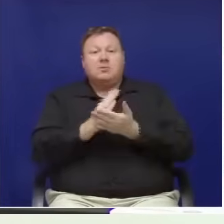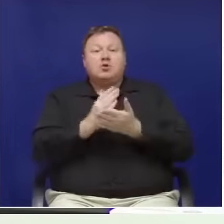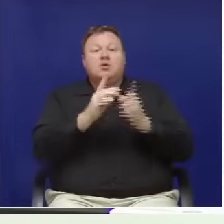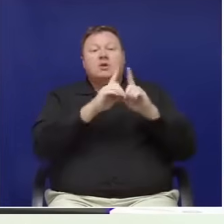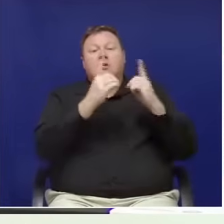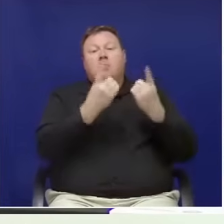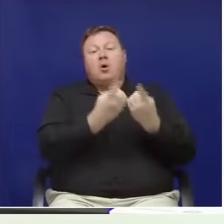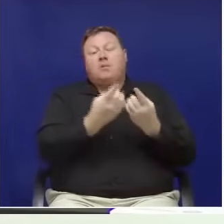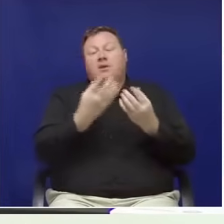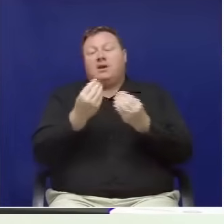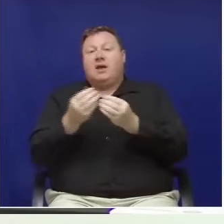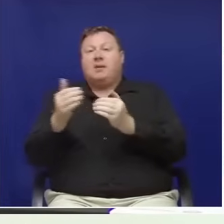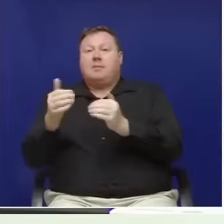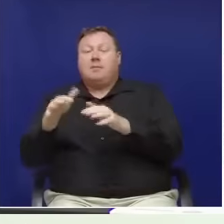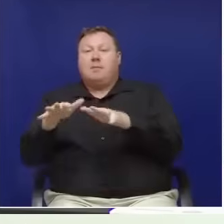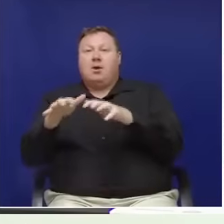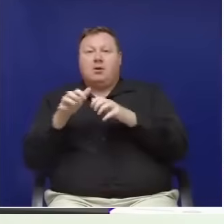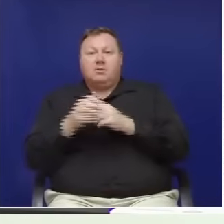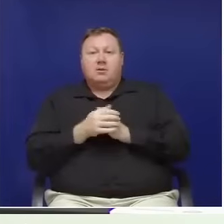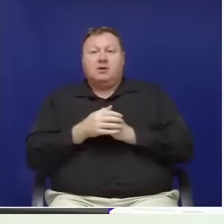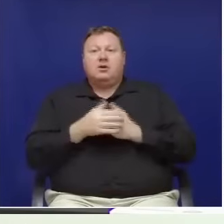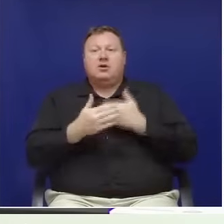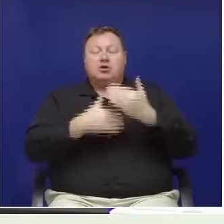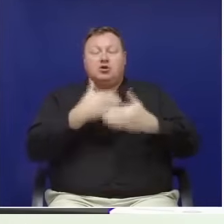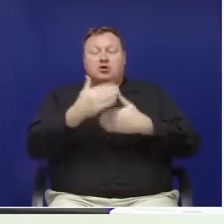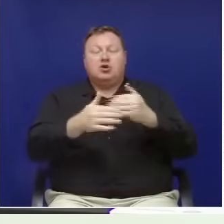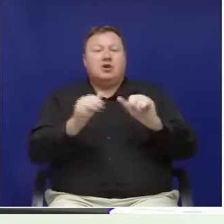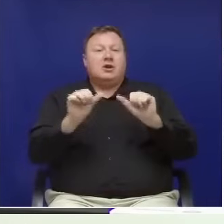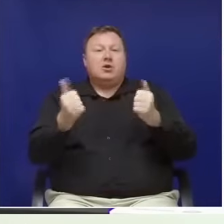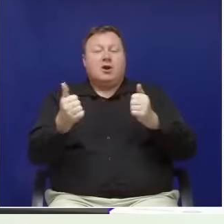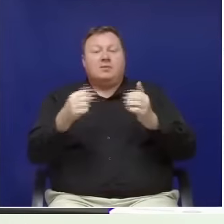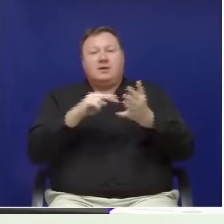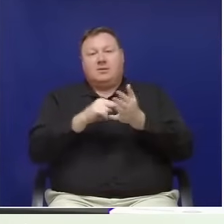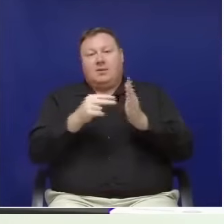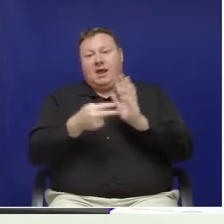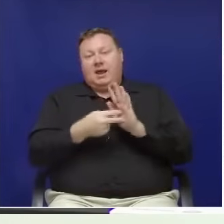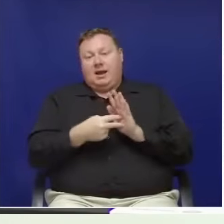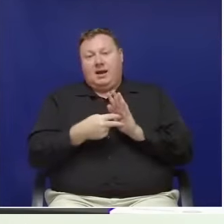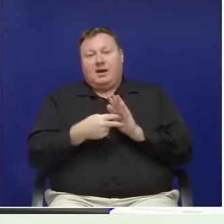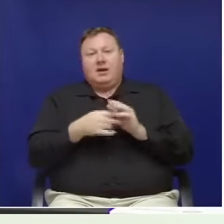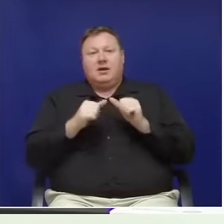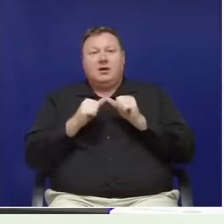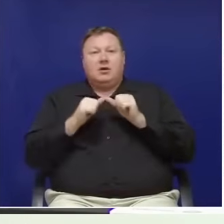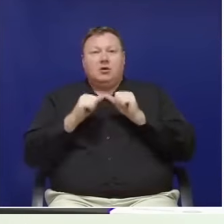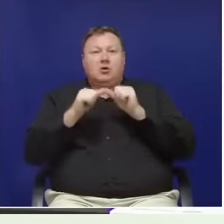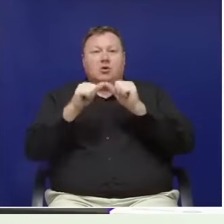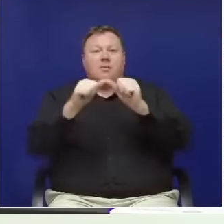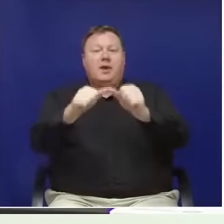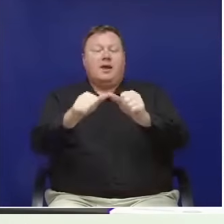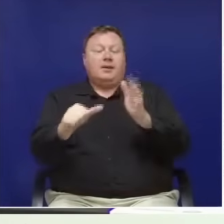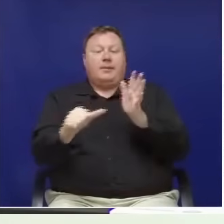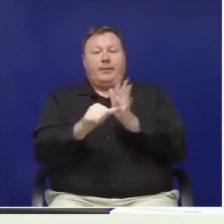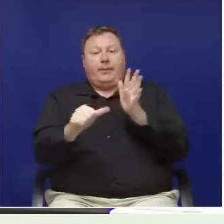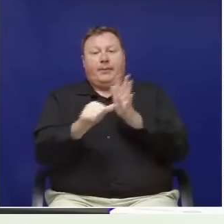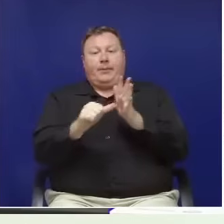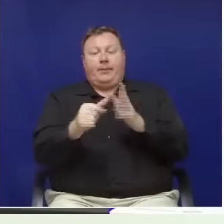Department on the Journey to Greatness plan remain of cardinal